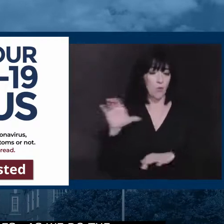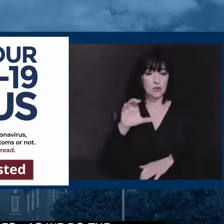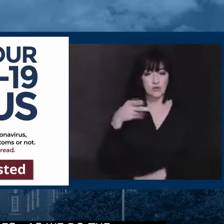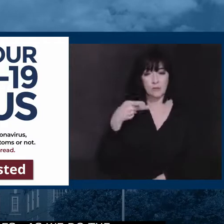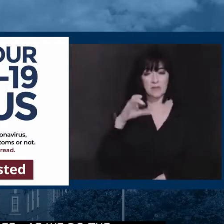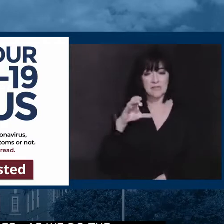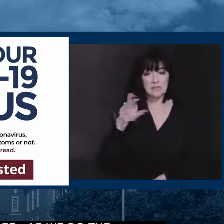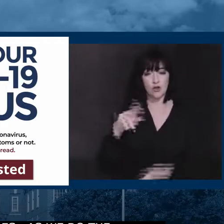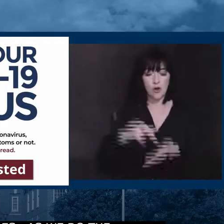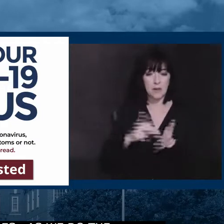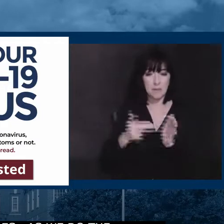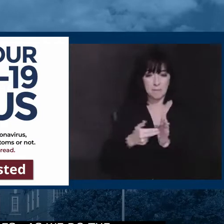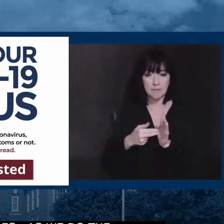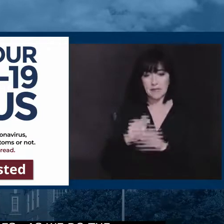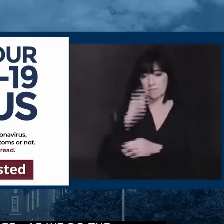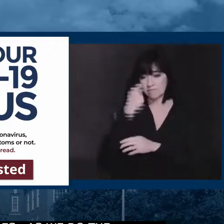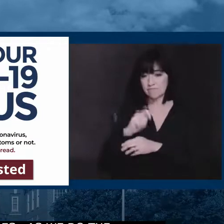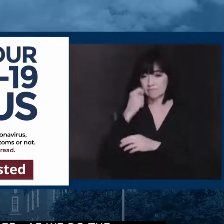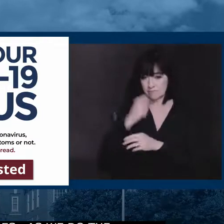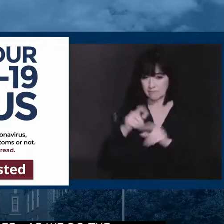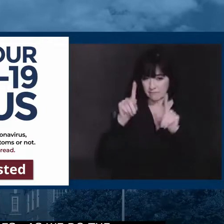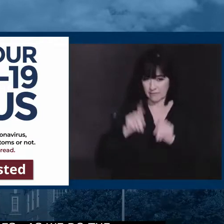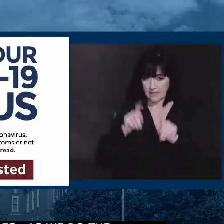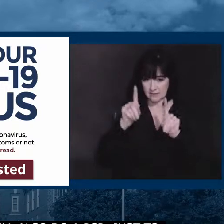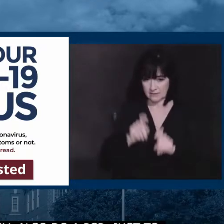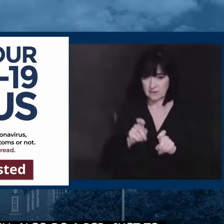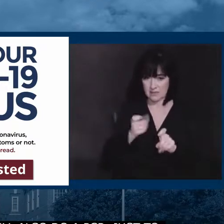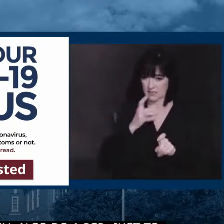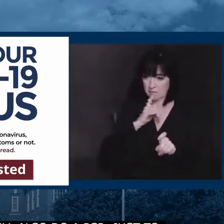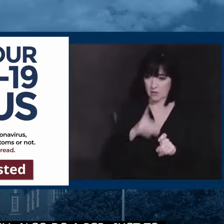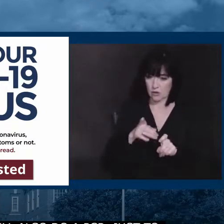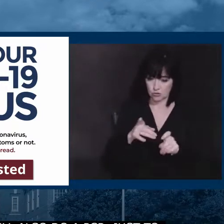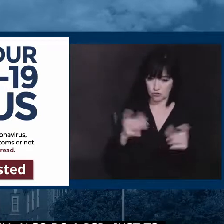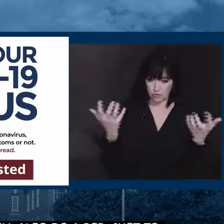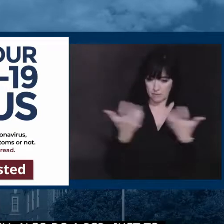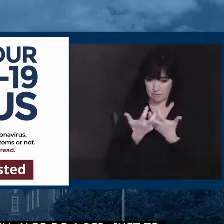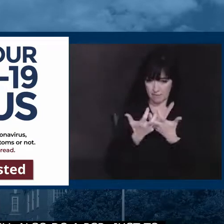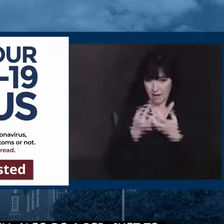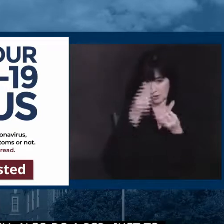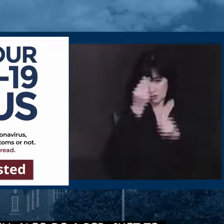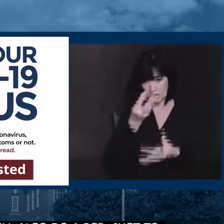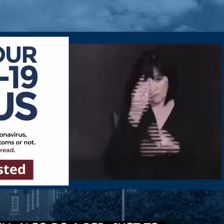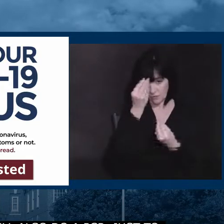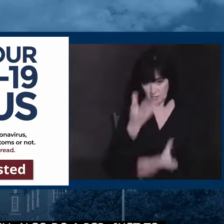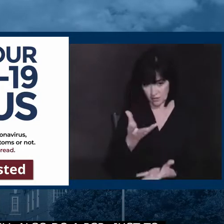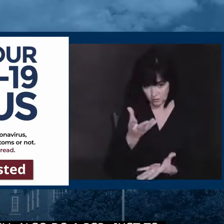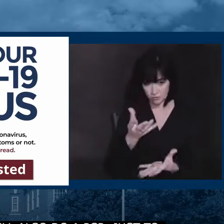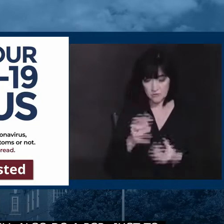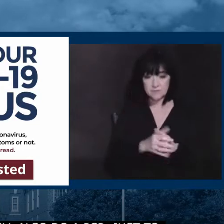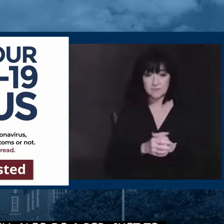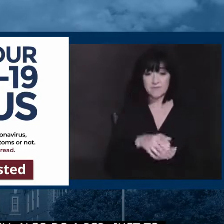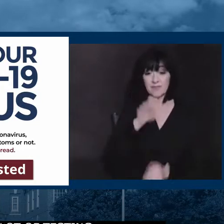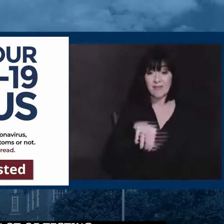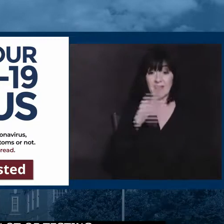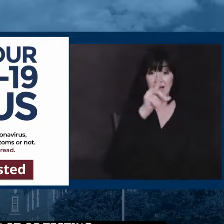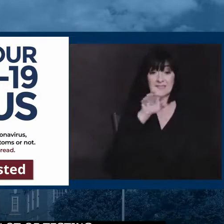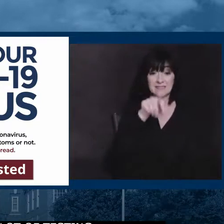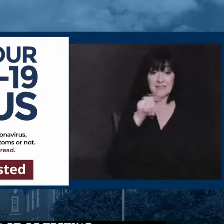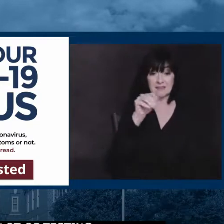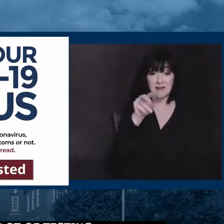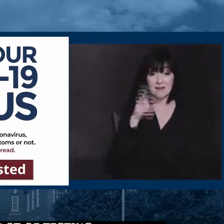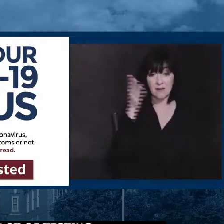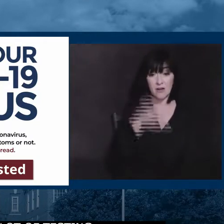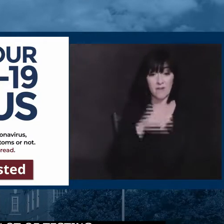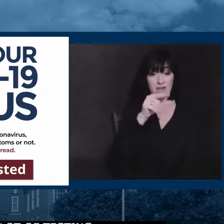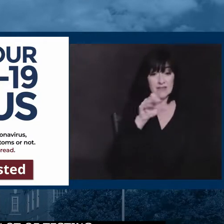remember, a lot of testing opportunities that are out there. DE.gov/get-tested has everything that the state's doing, Newcastle County, and of